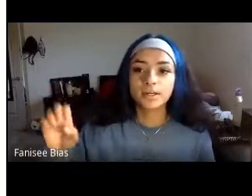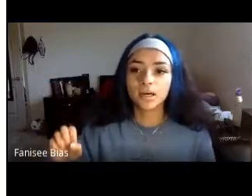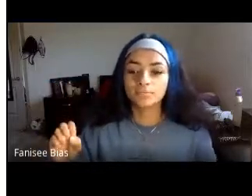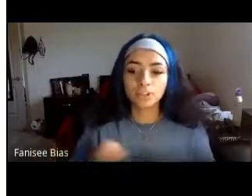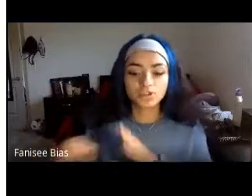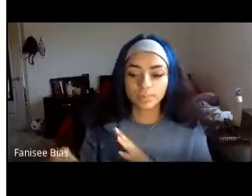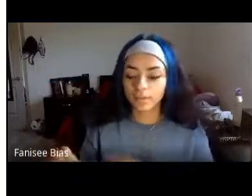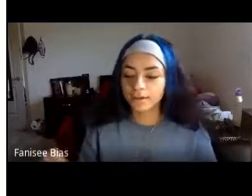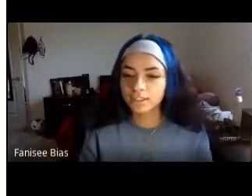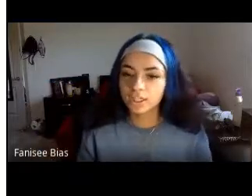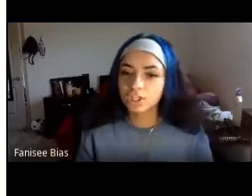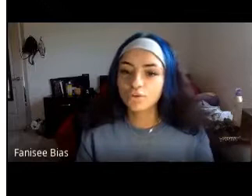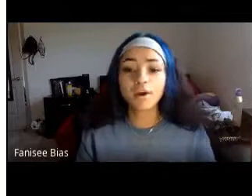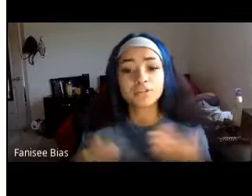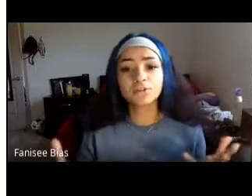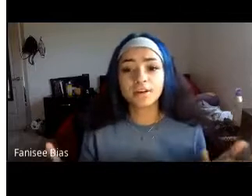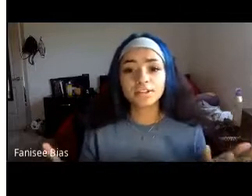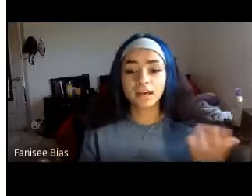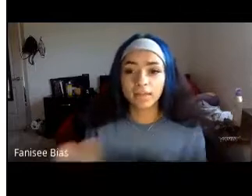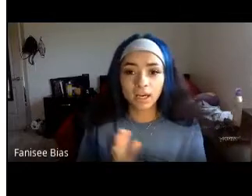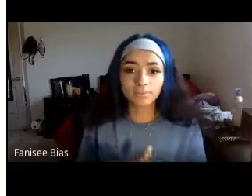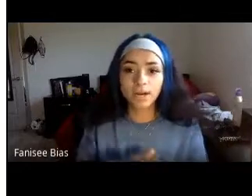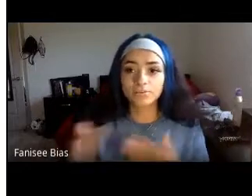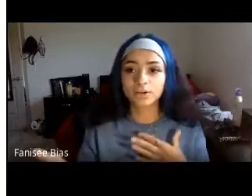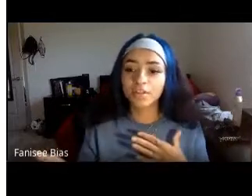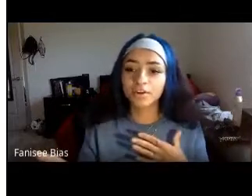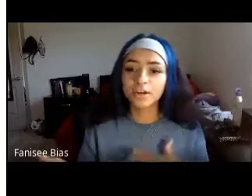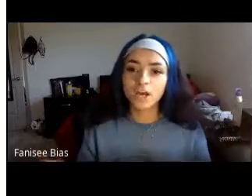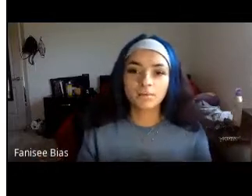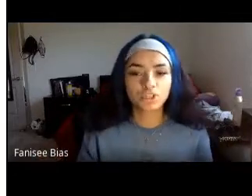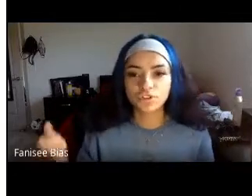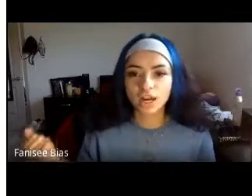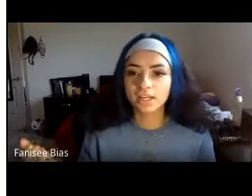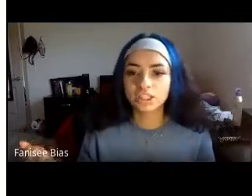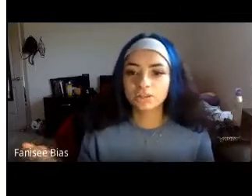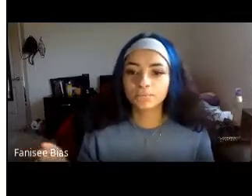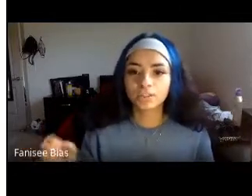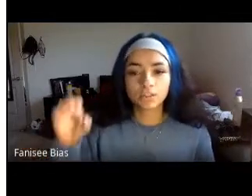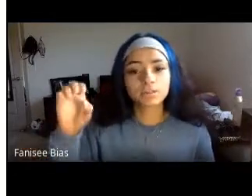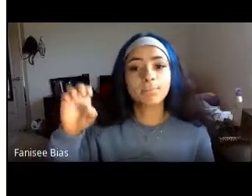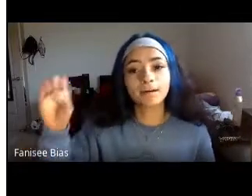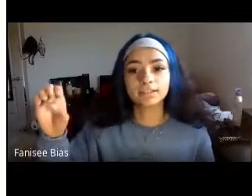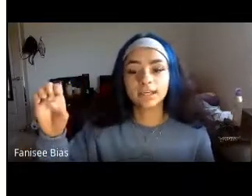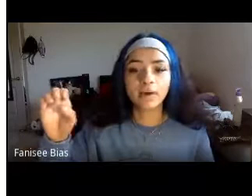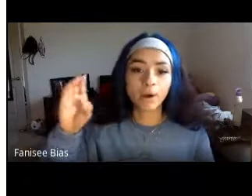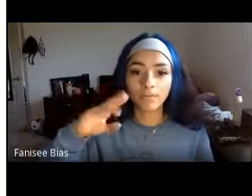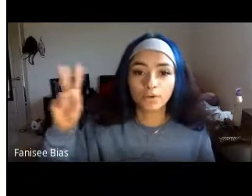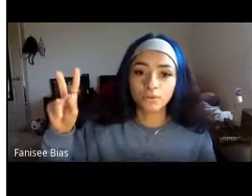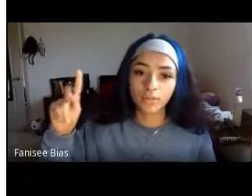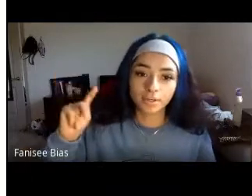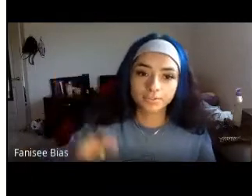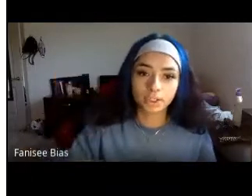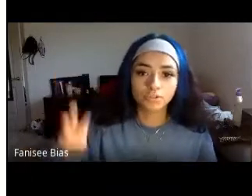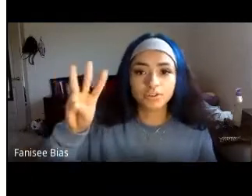separate, the two separate letters. So if you have two letters that like come right after another, I'm just trying to bounce it, however